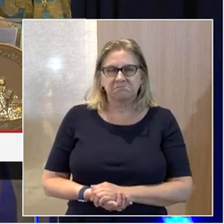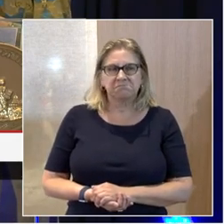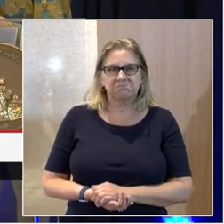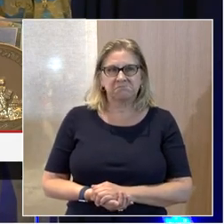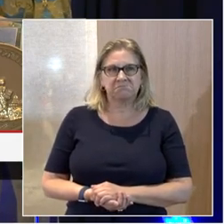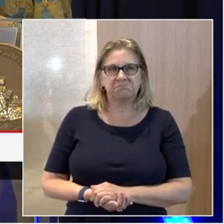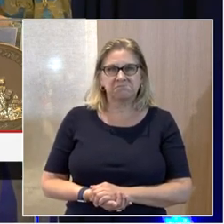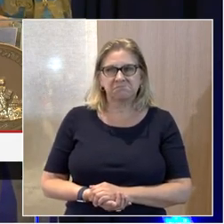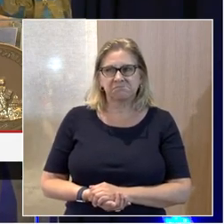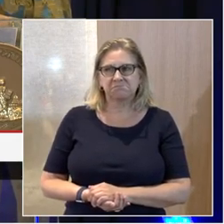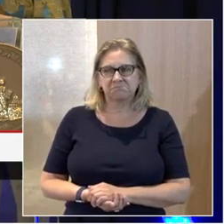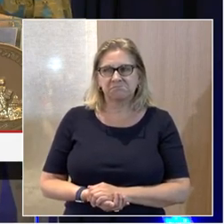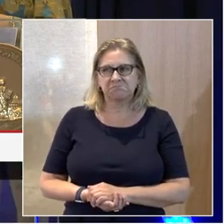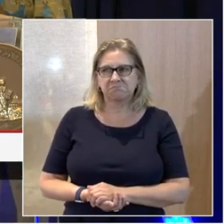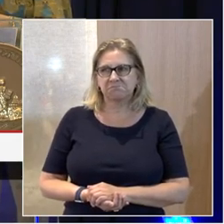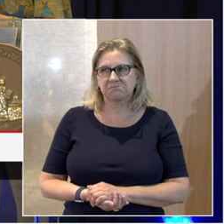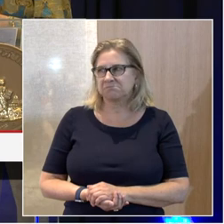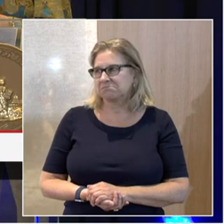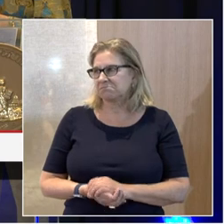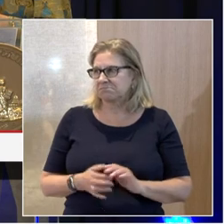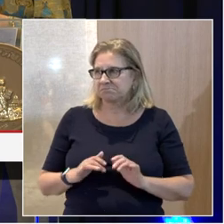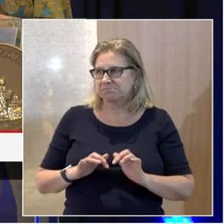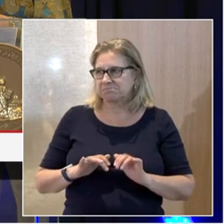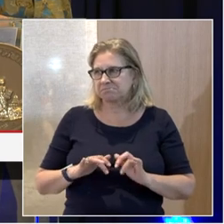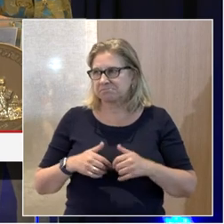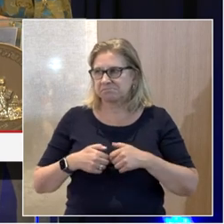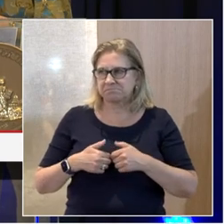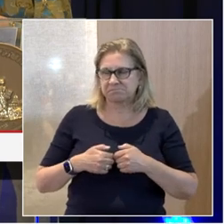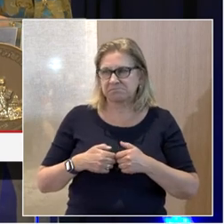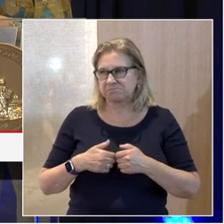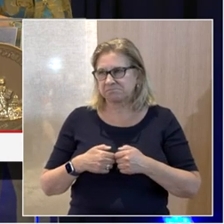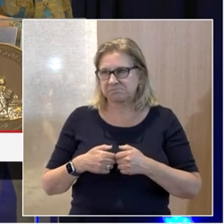Interesting. Central Employment Hub,